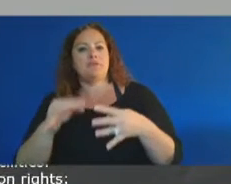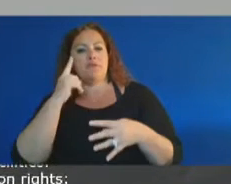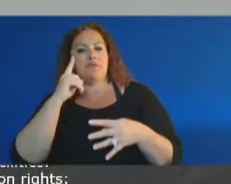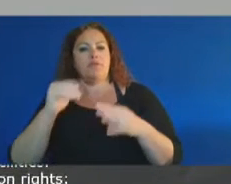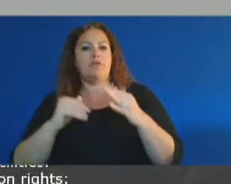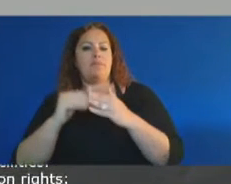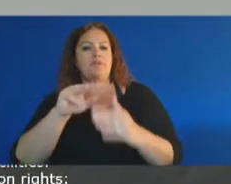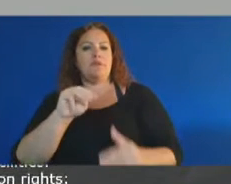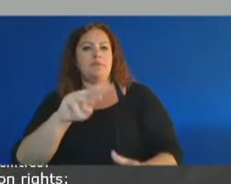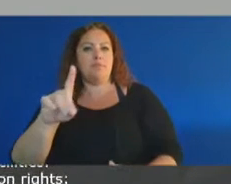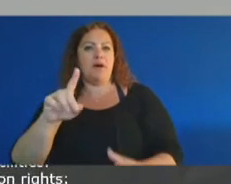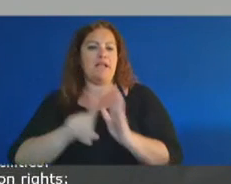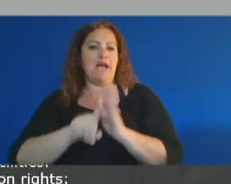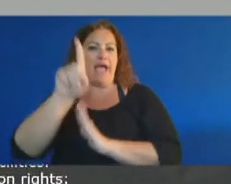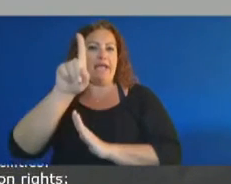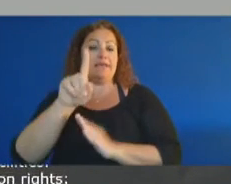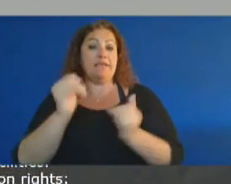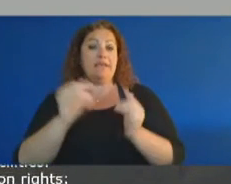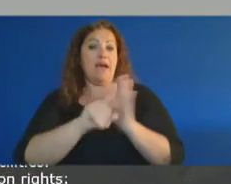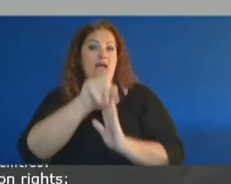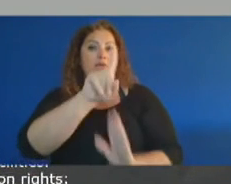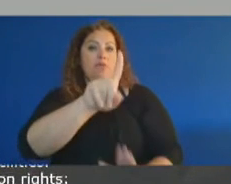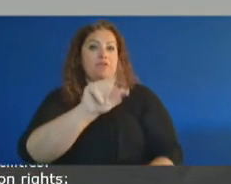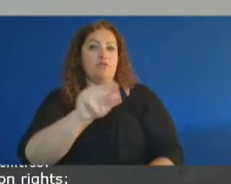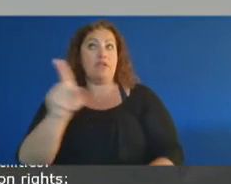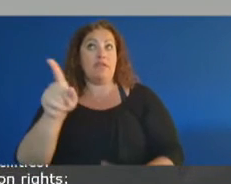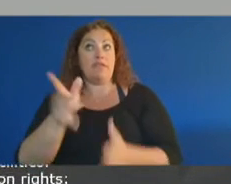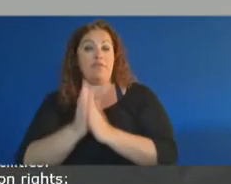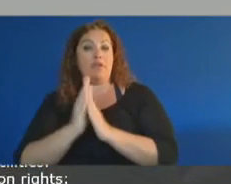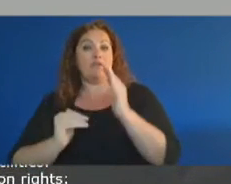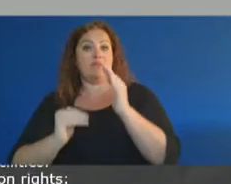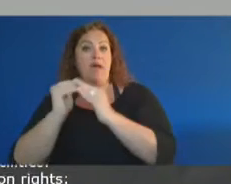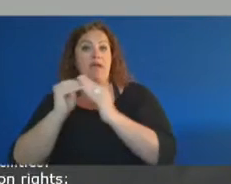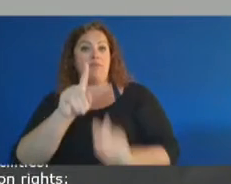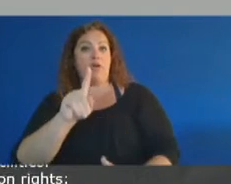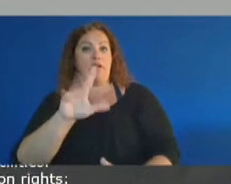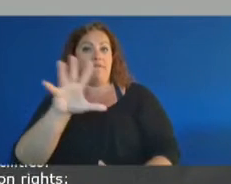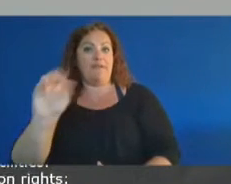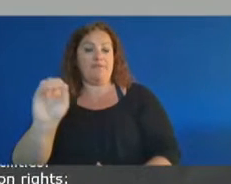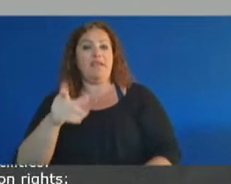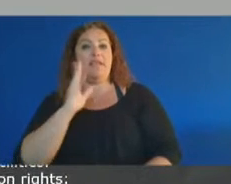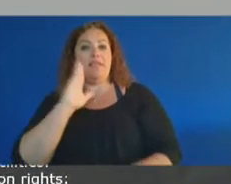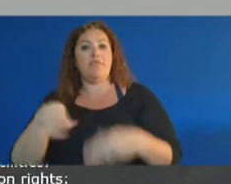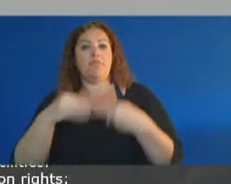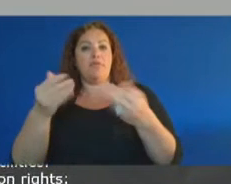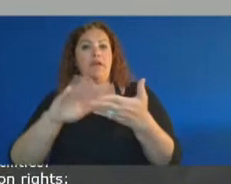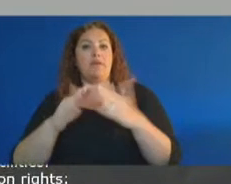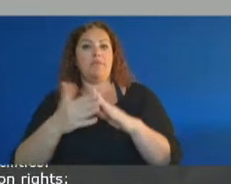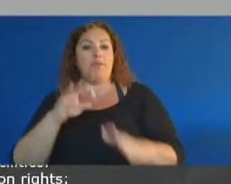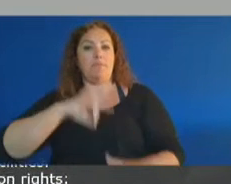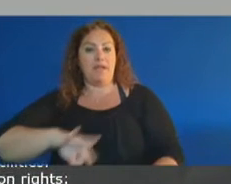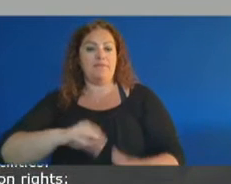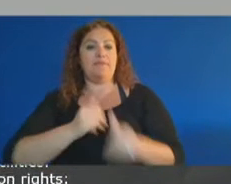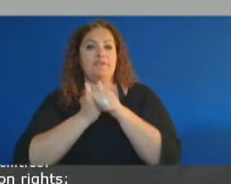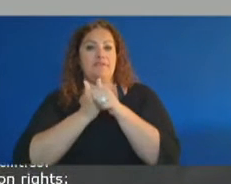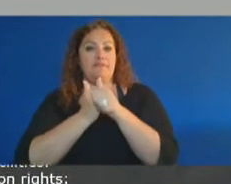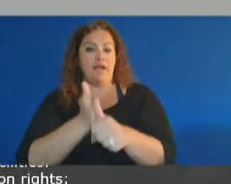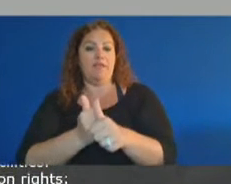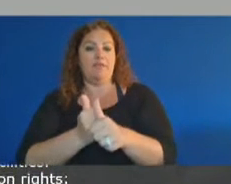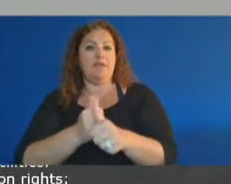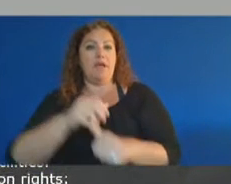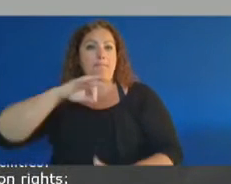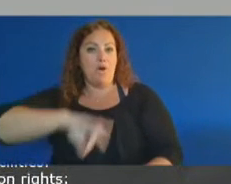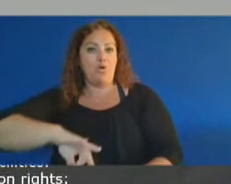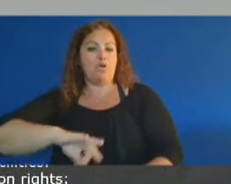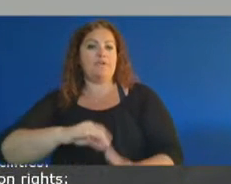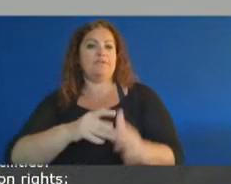district that the height is 120 they're requesting a maximum 150 they would provide Community benefits consistent with uh bonus Provisions set